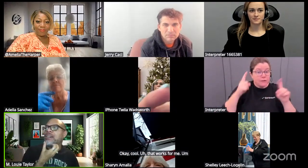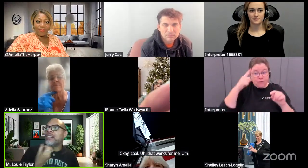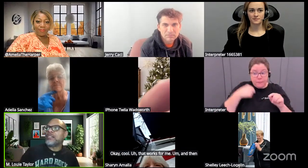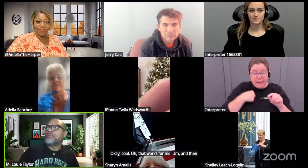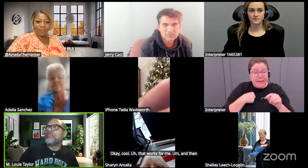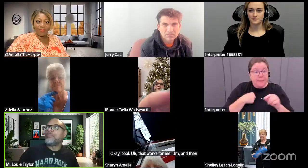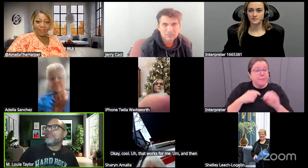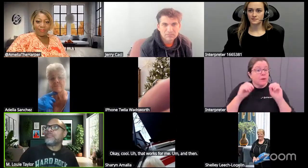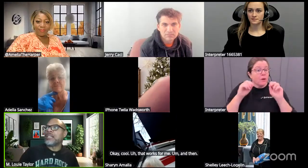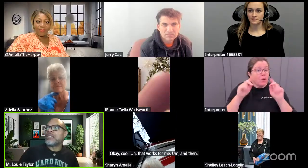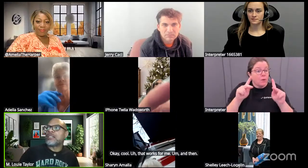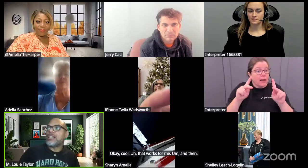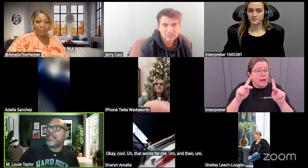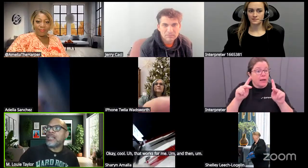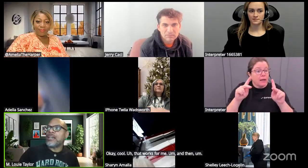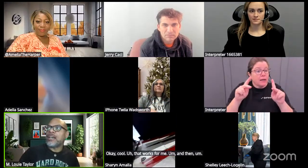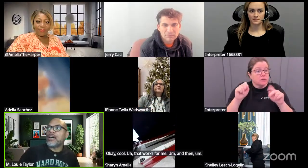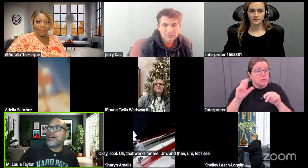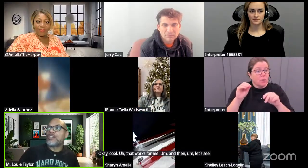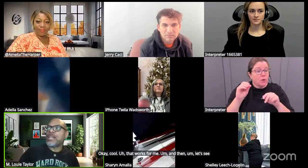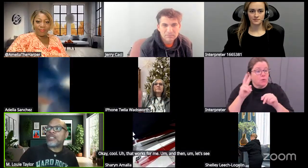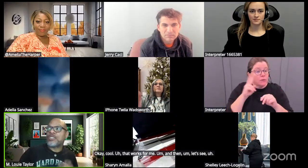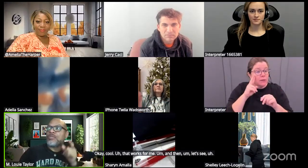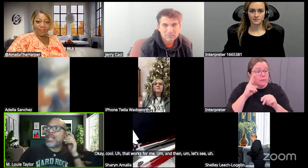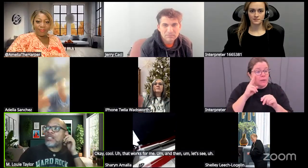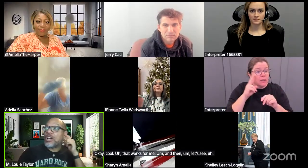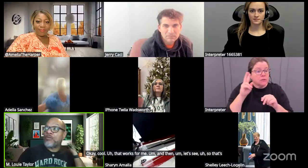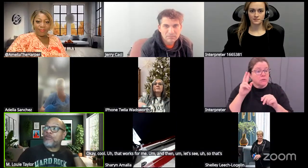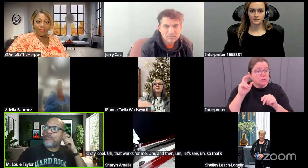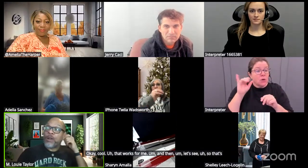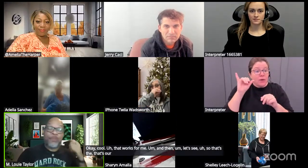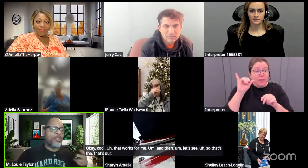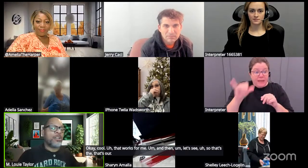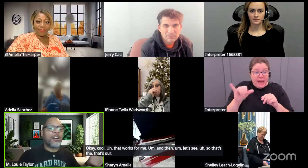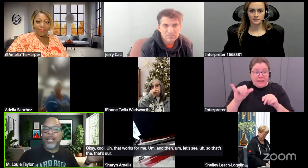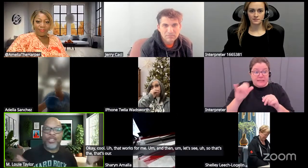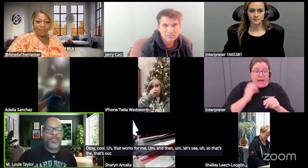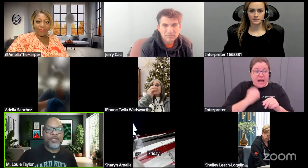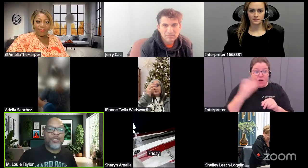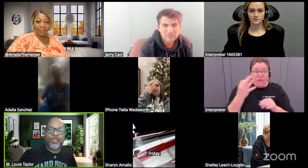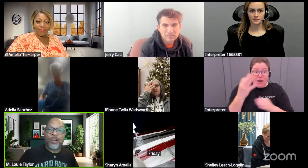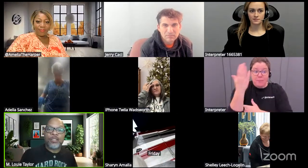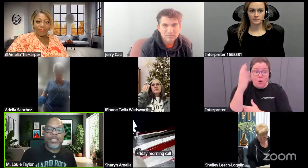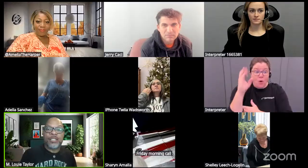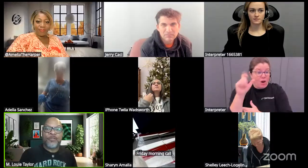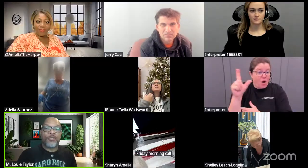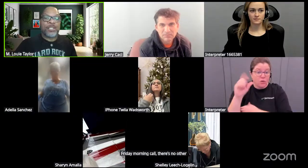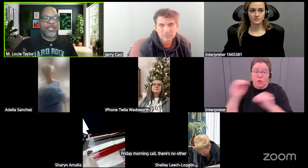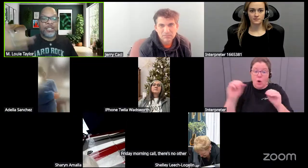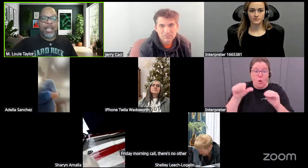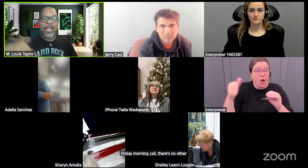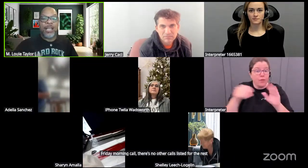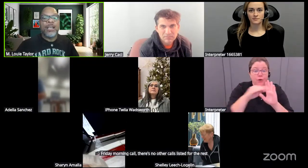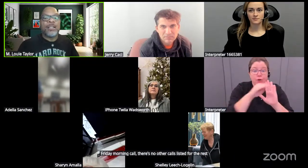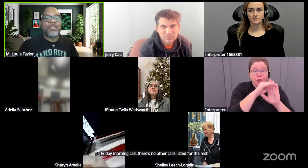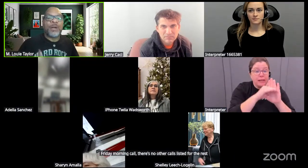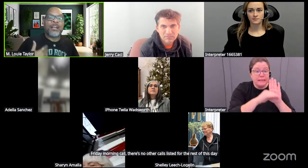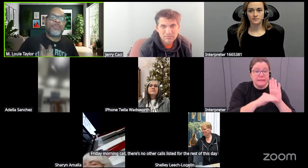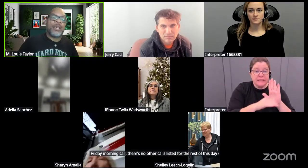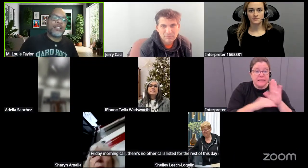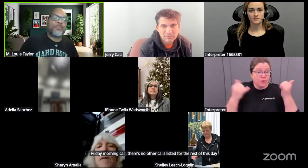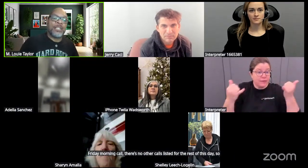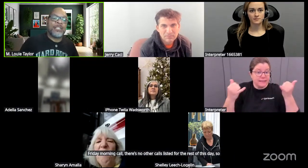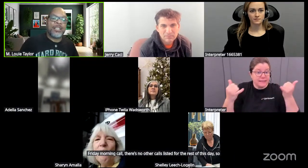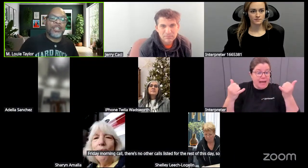then let's see. So that's our Friday morning call. There's no other calls listed for the rest of this day. So by